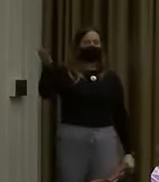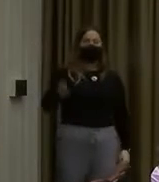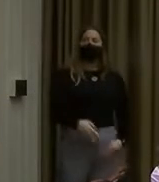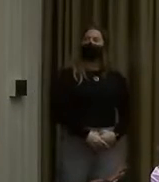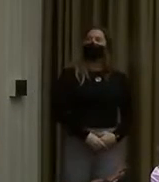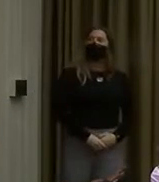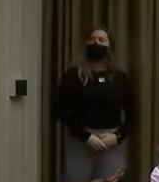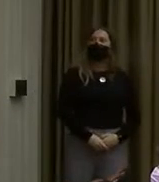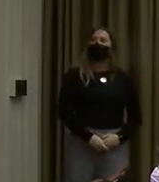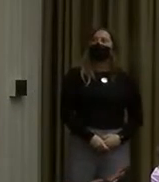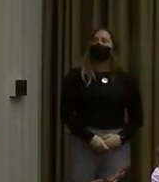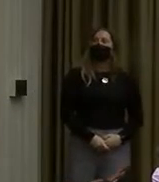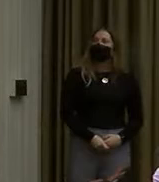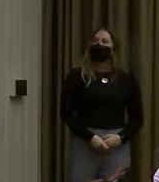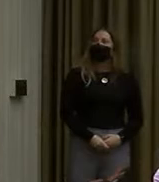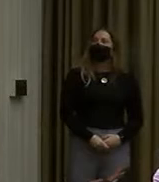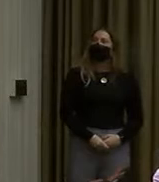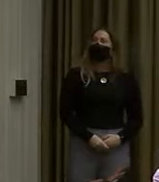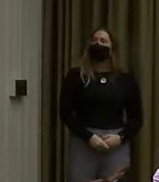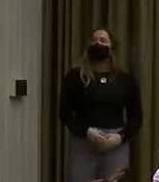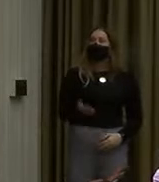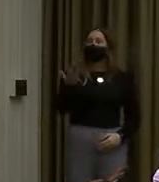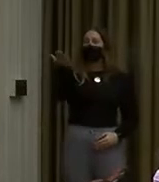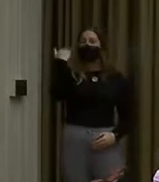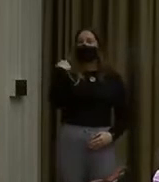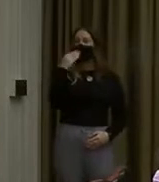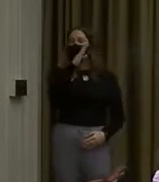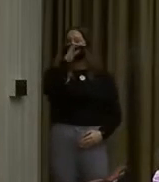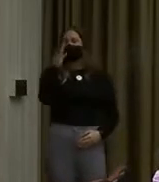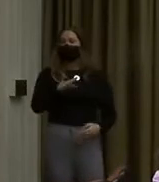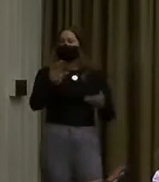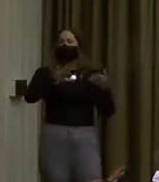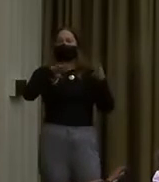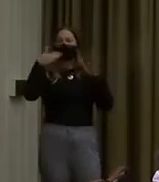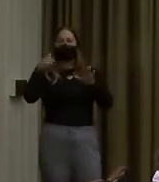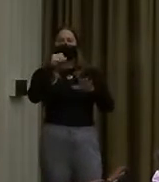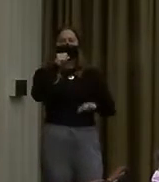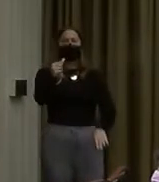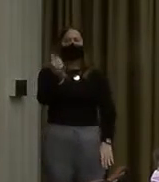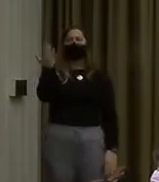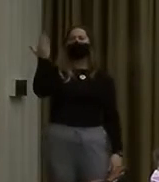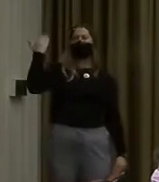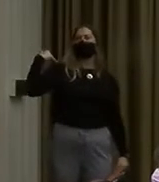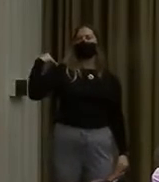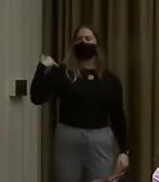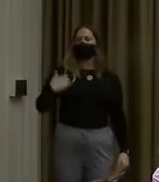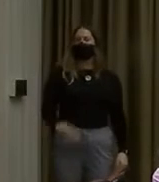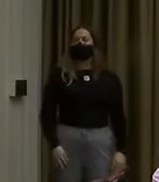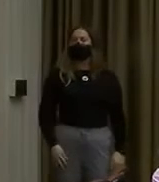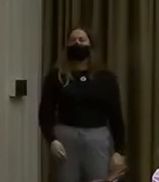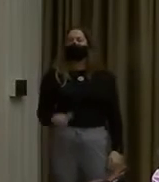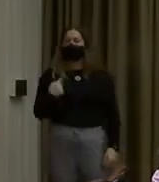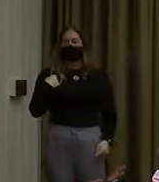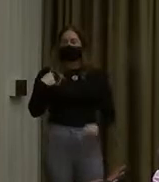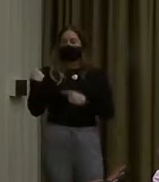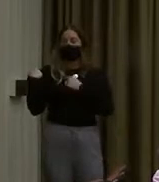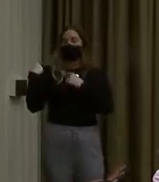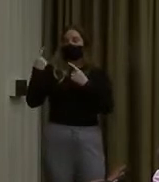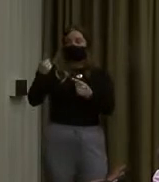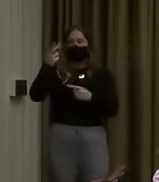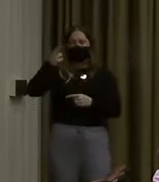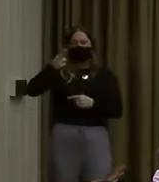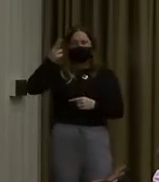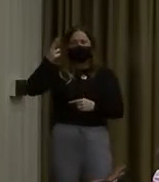never dead. It's not even past." How true is that, right? As we've been going through this very historic and dark